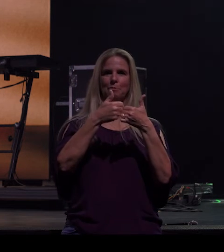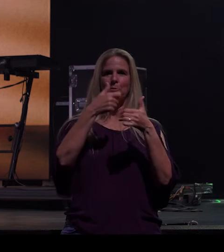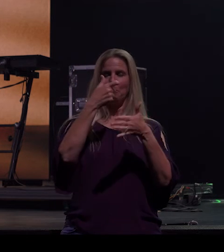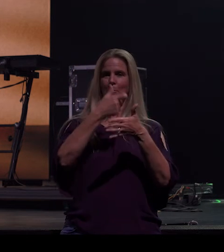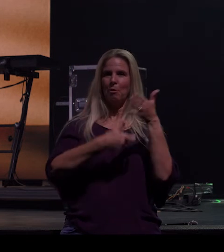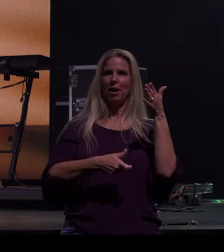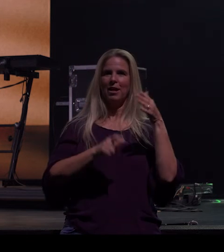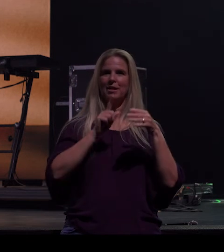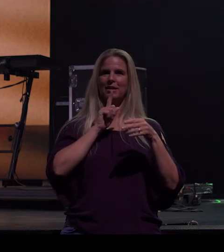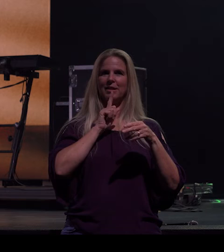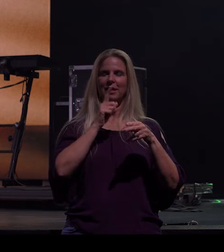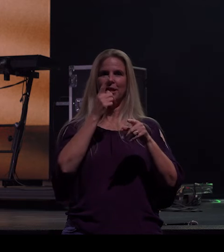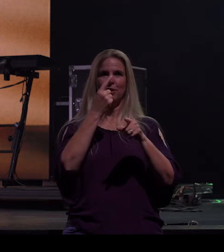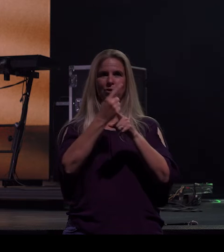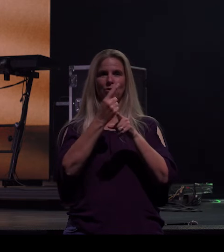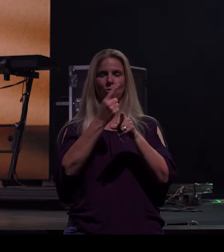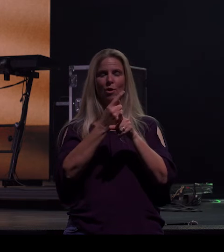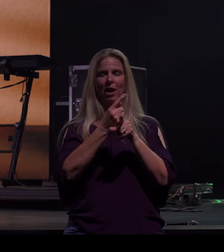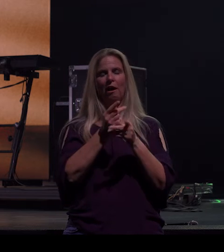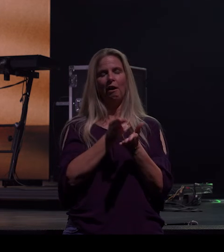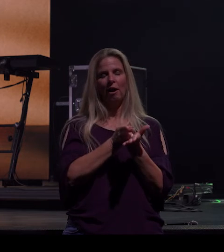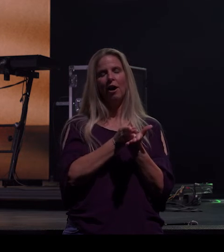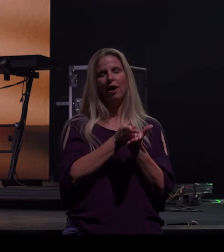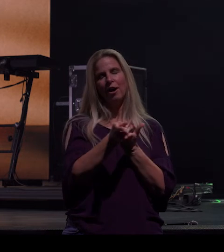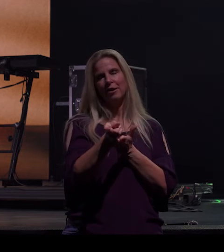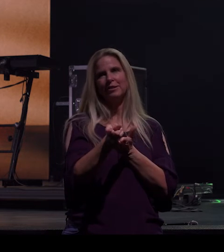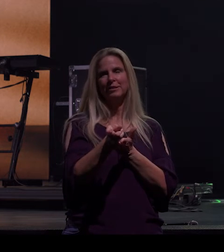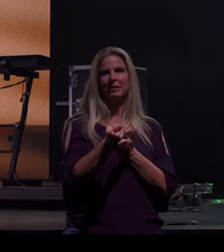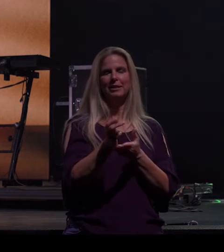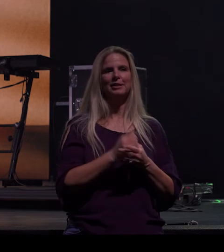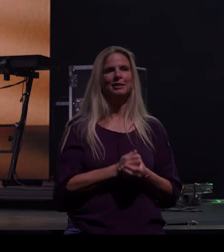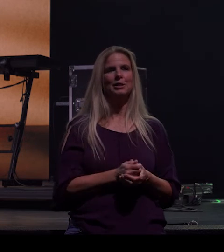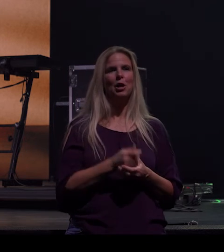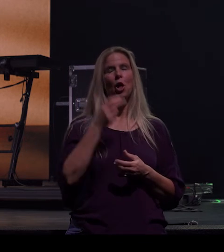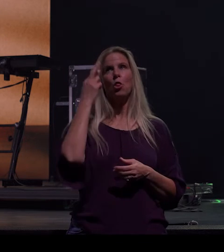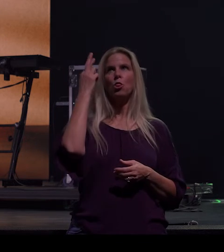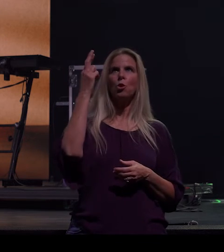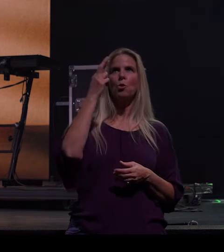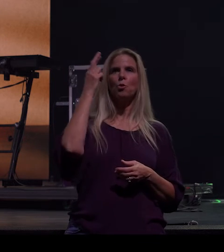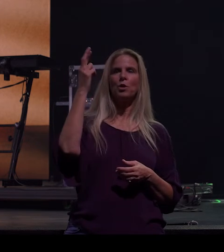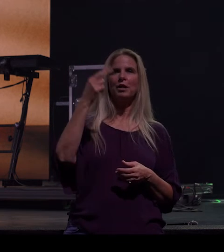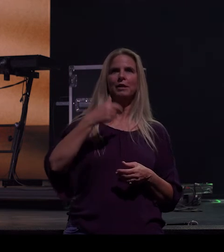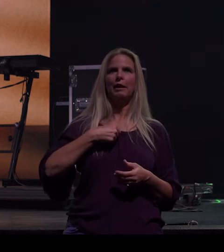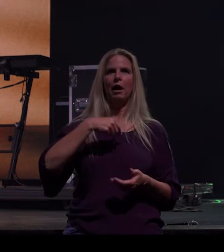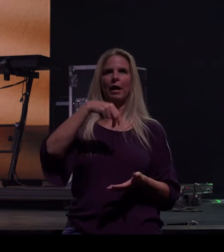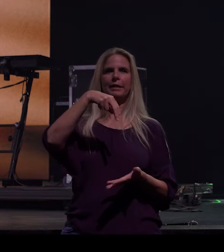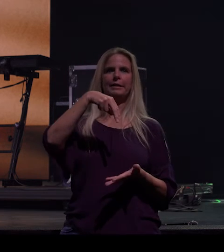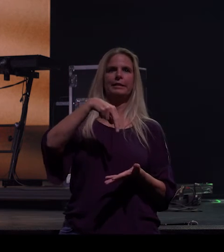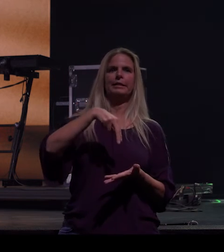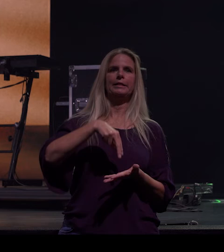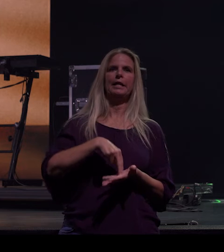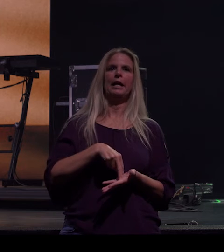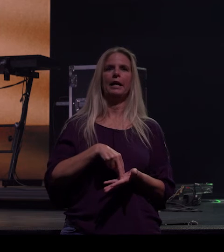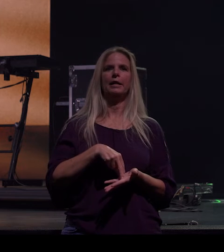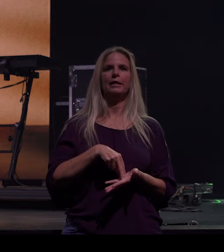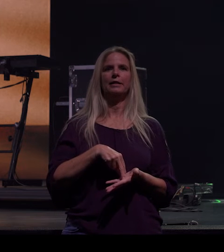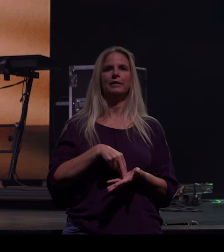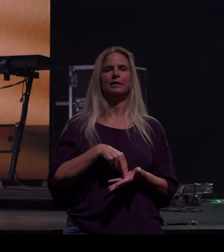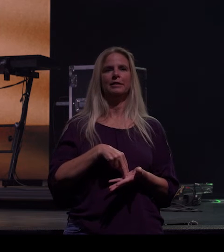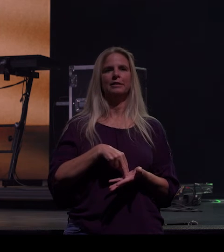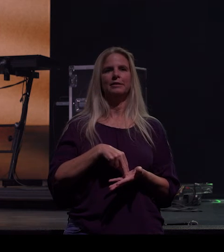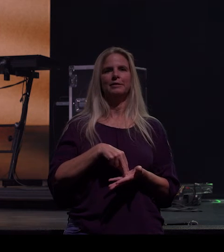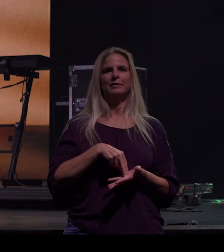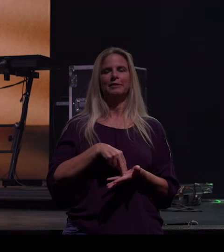Honestly, this is honest truth. I've shared this before, I want to share it again. The reason I stand right now and I stood on Contestants Row